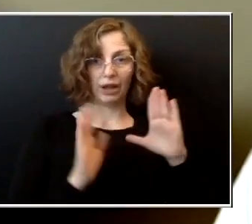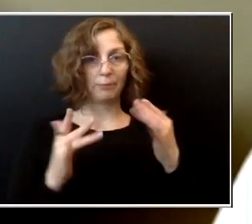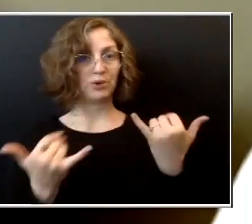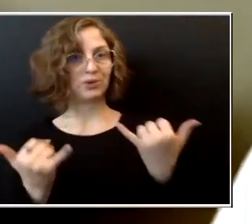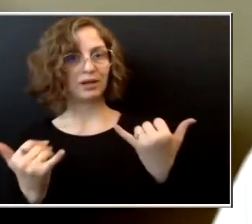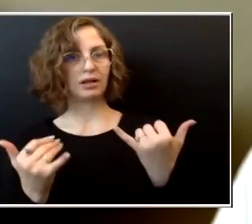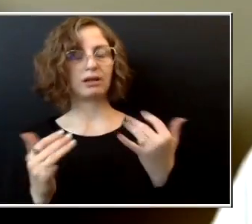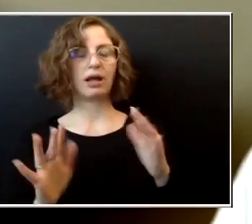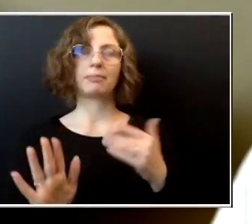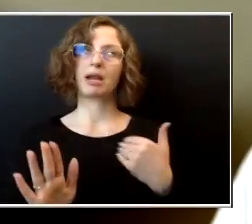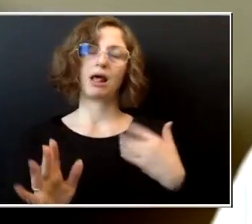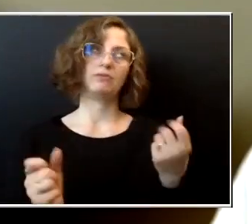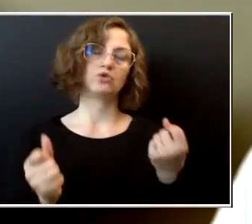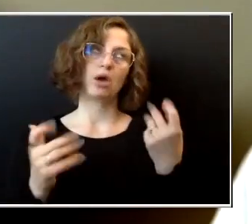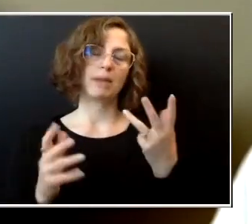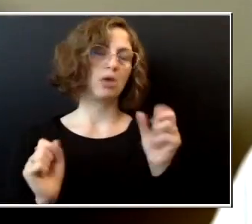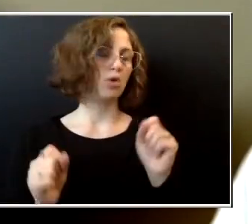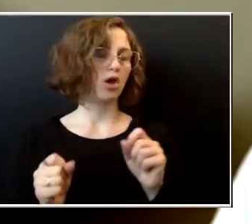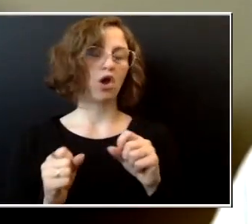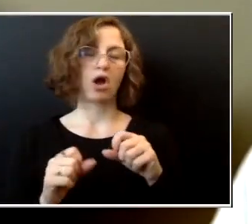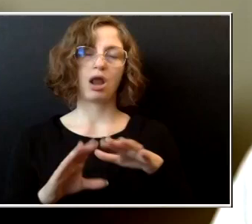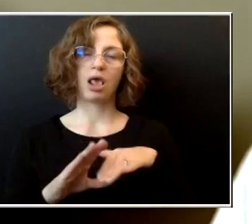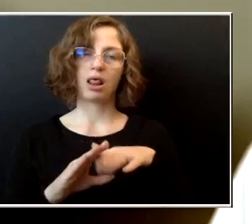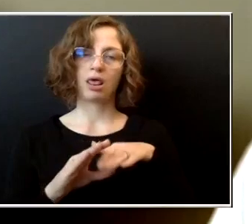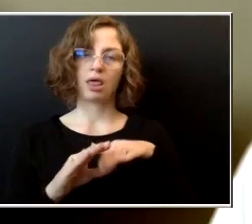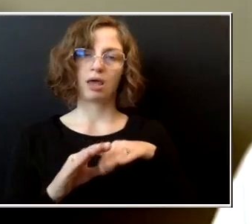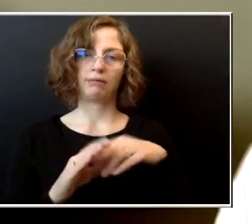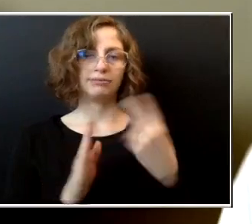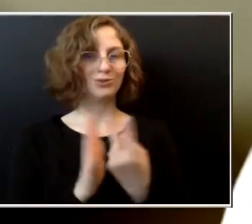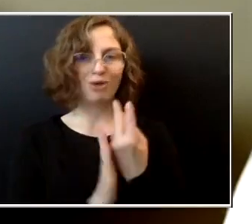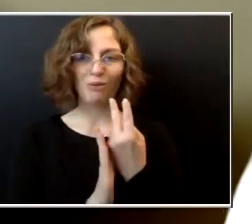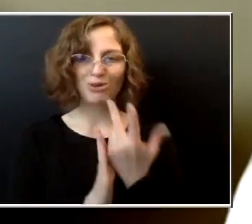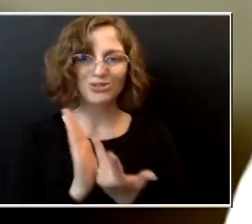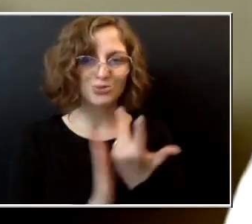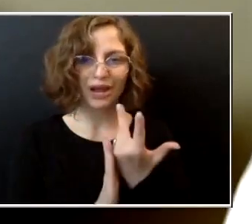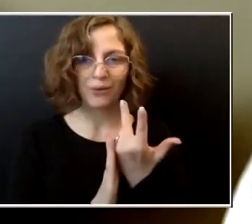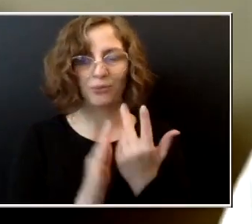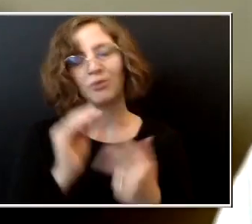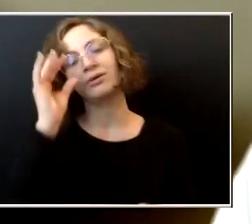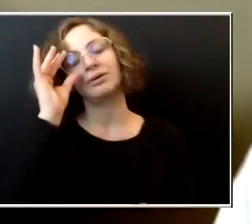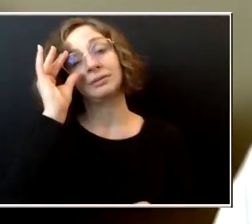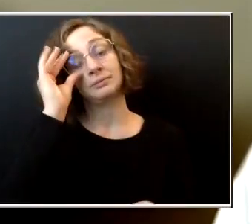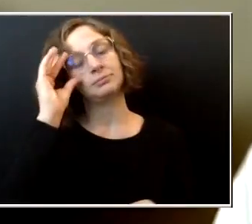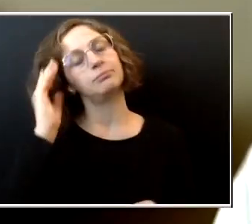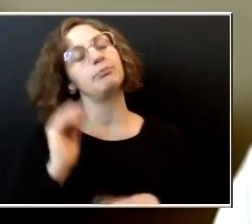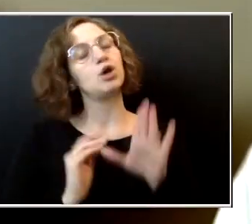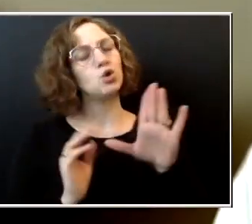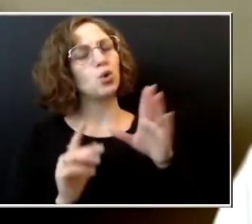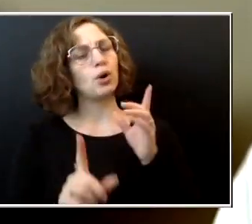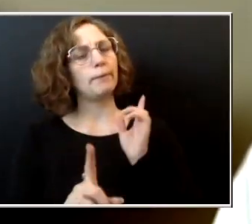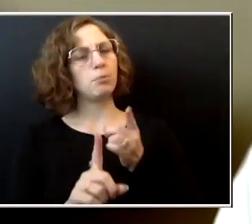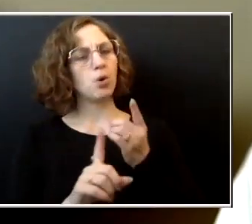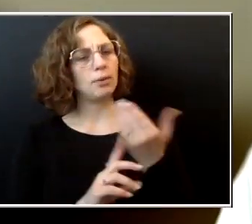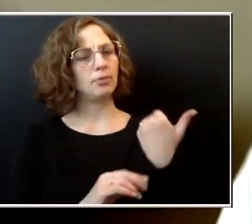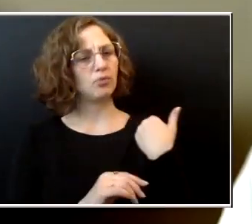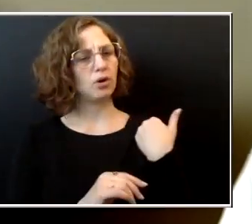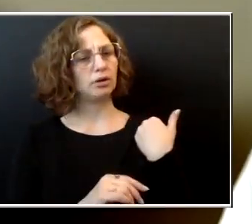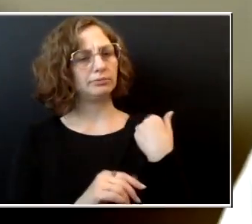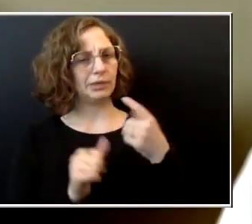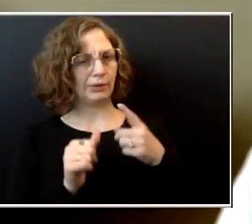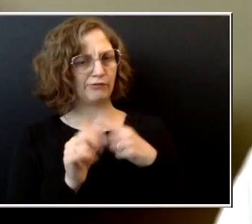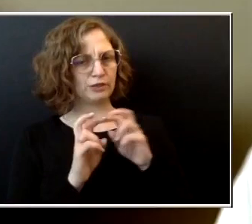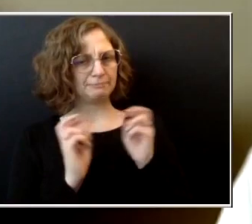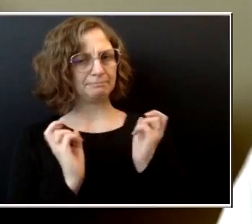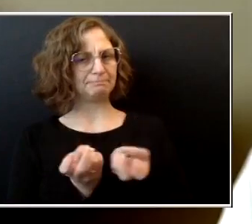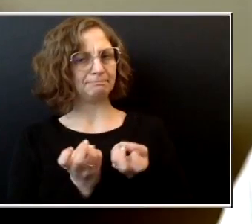again, we could do 2 or 3 hours on this topic. To the point that you made earlier when we were first sitting around the table, I mean,